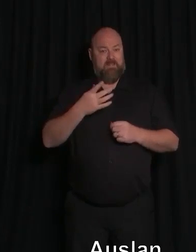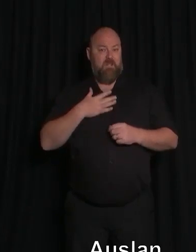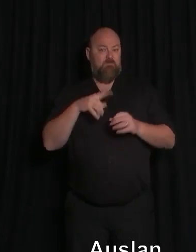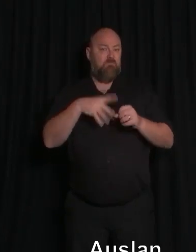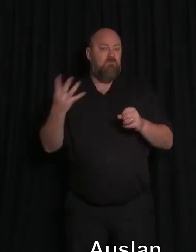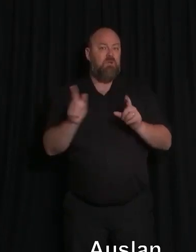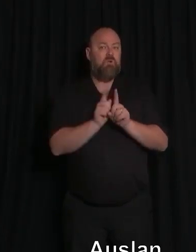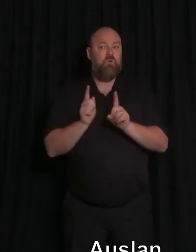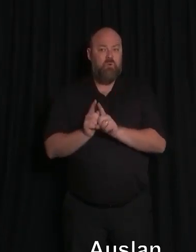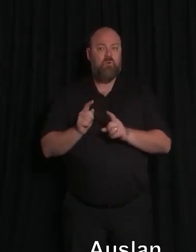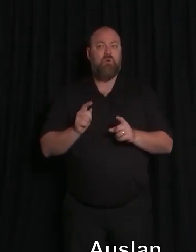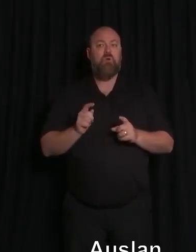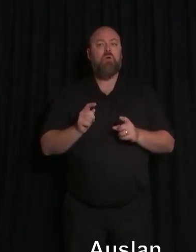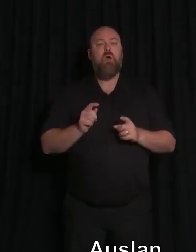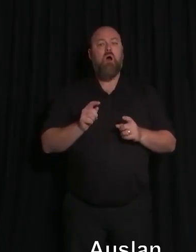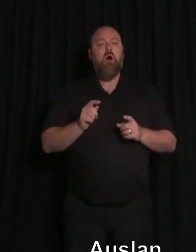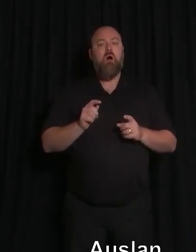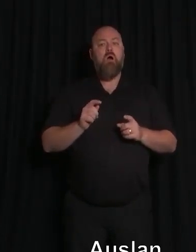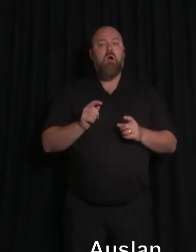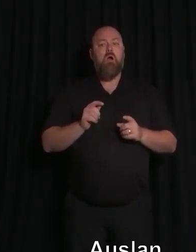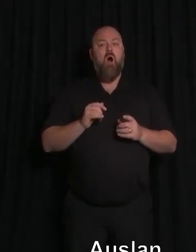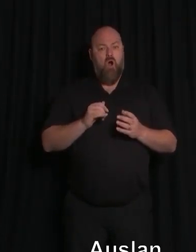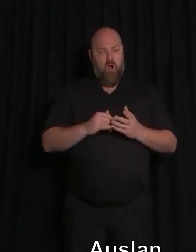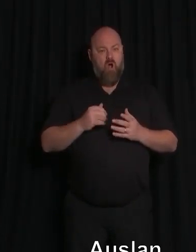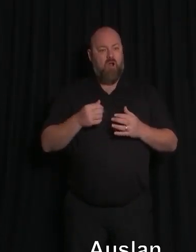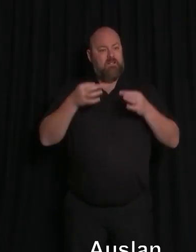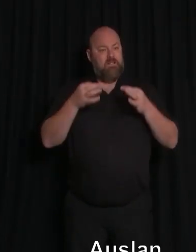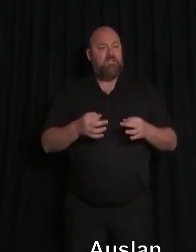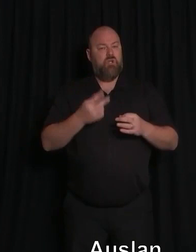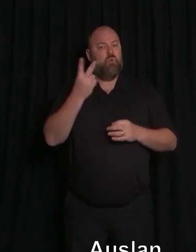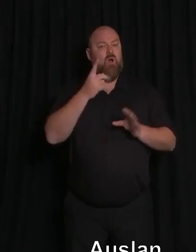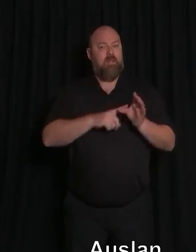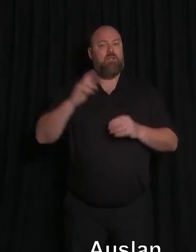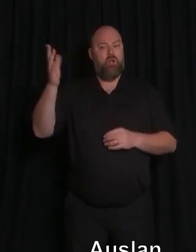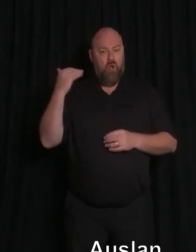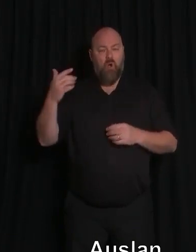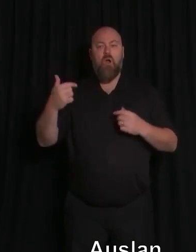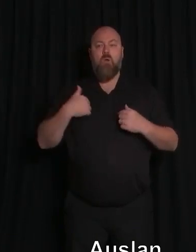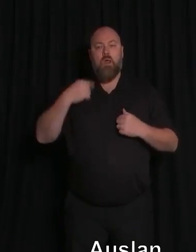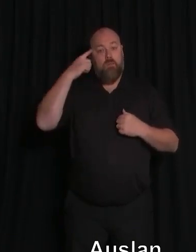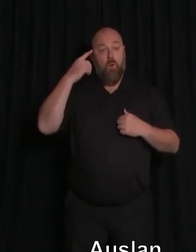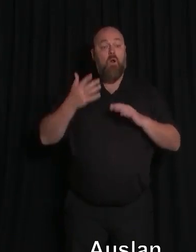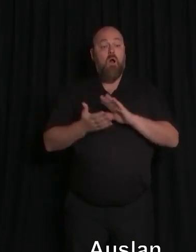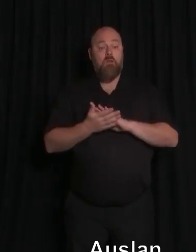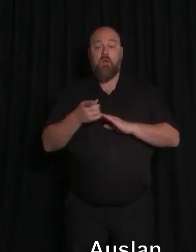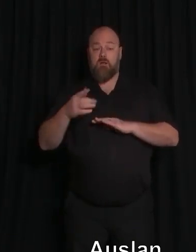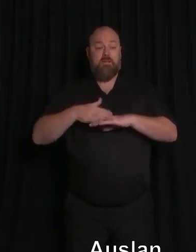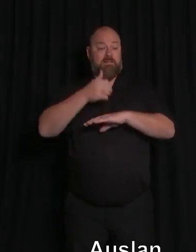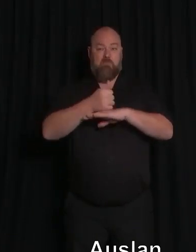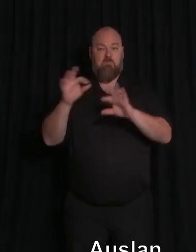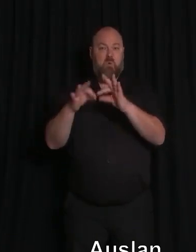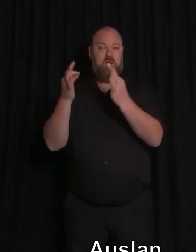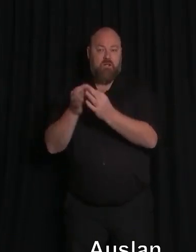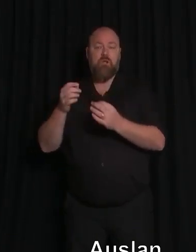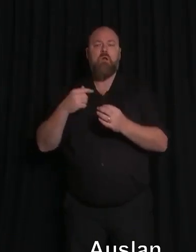community, and I created like 12 years ago the Association of Gay and Lesbian Employees of the Ministry of Foreign Affairs. And so